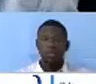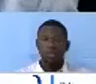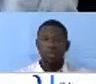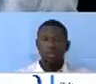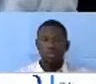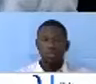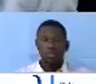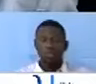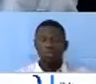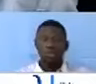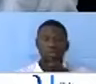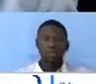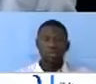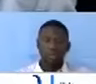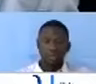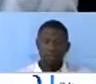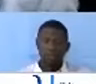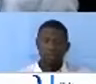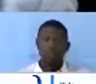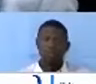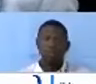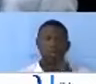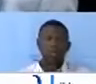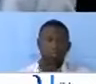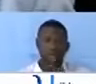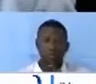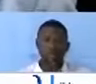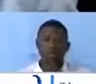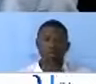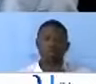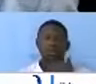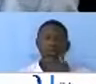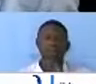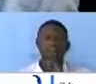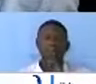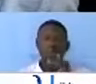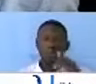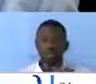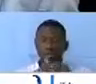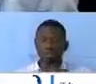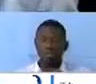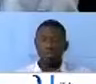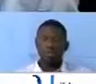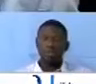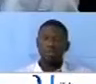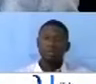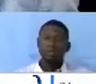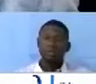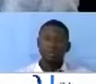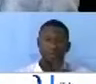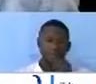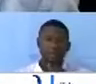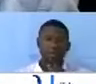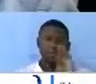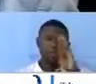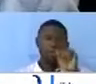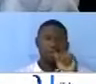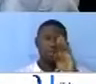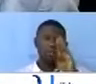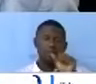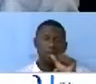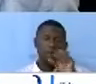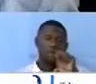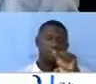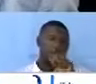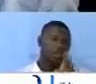us someone who was involved in the exercise? Baba Saho, Foday Barry,